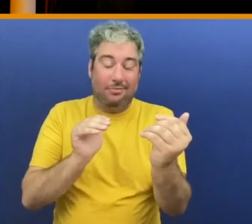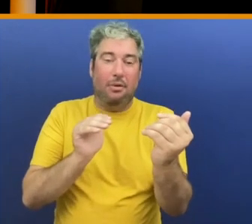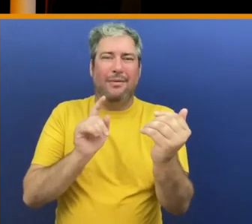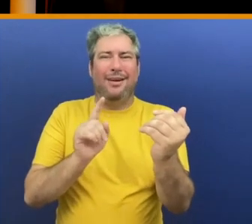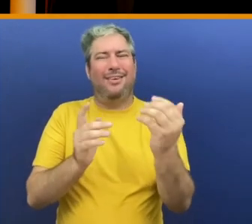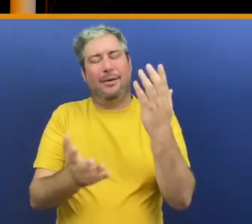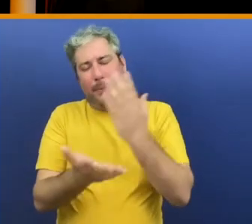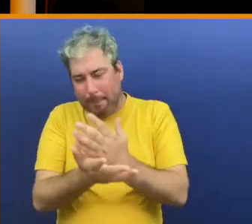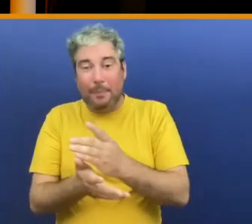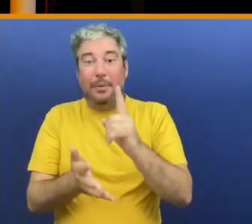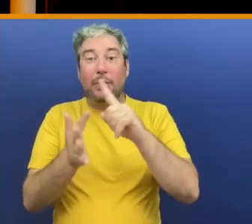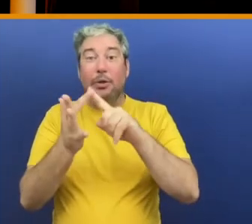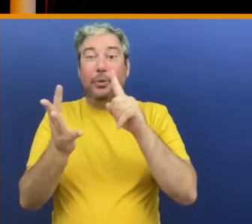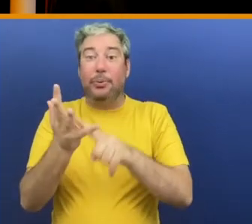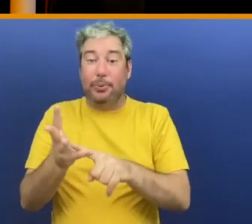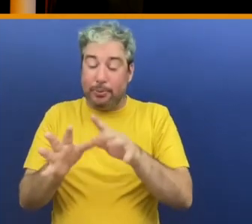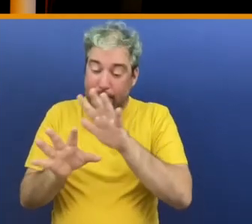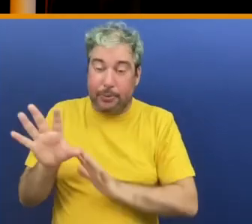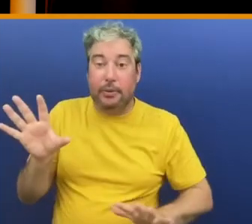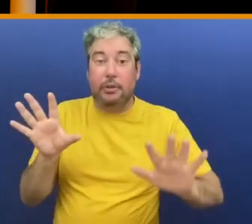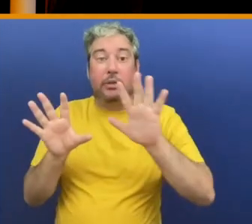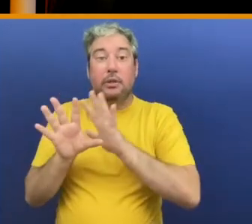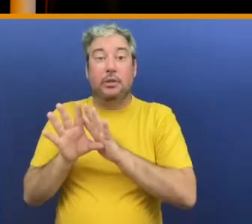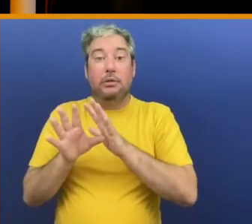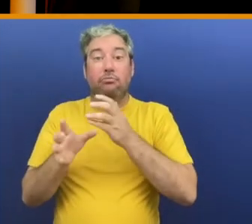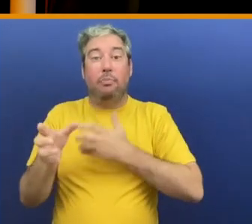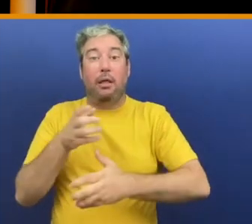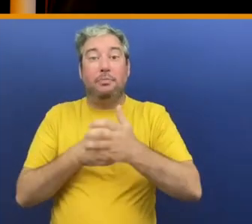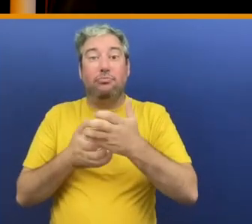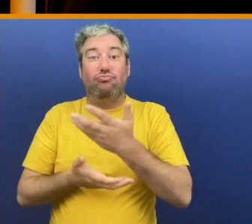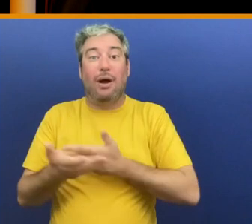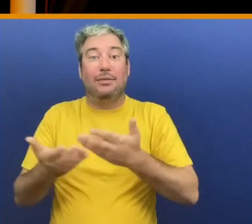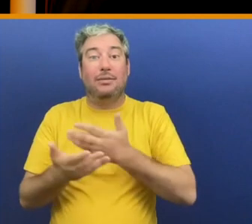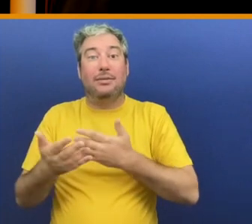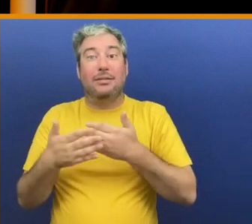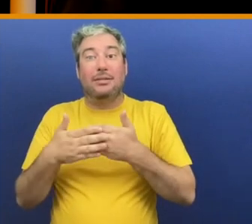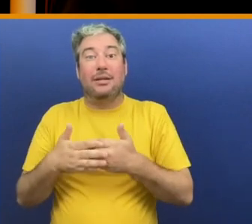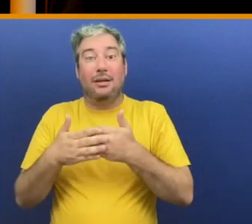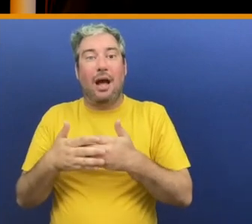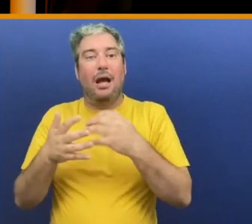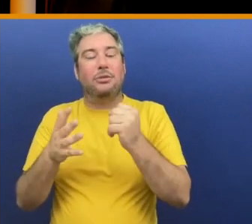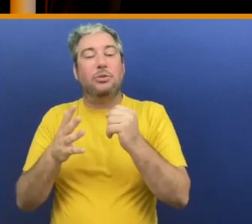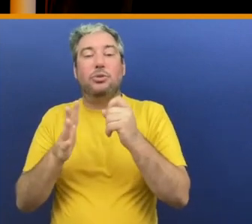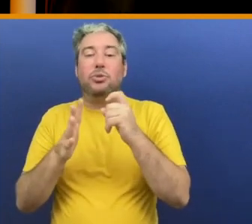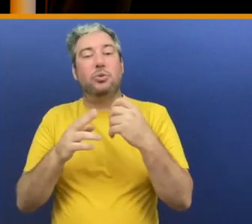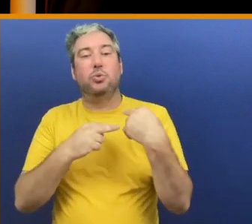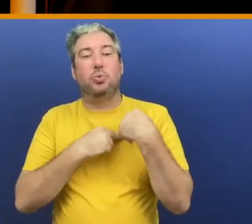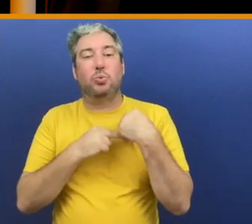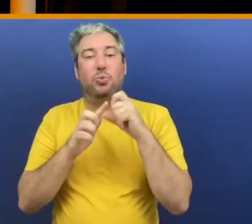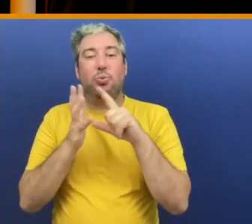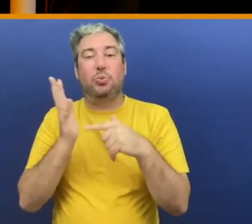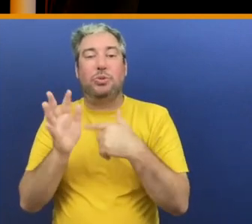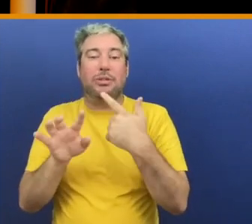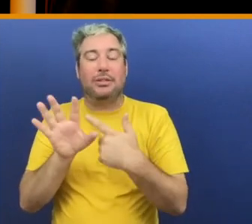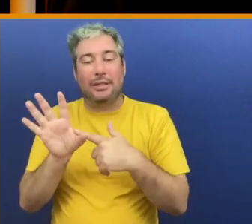deals, they had duty exemption provisions, which mean that the whole point of the free port being there in the